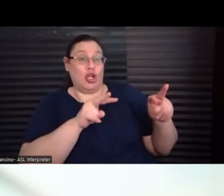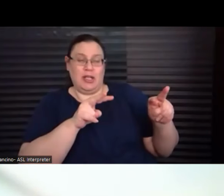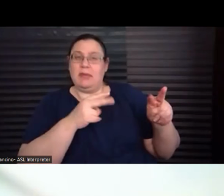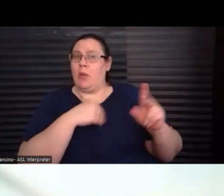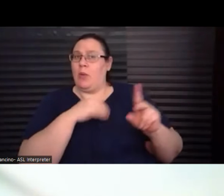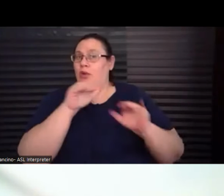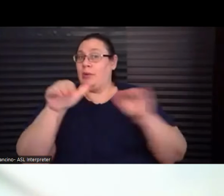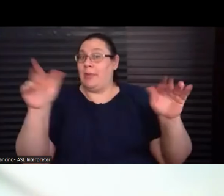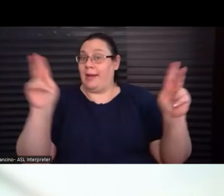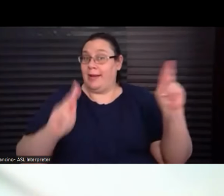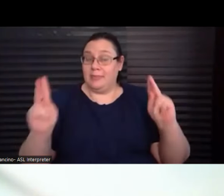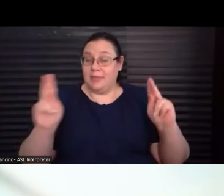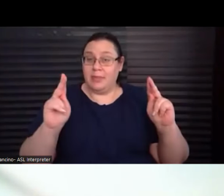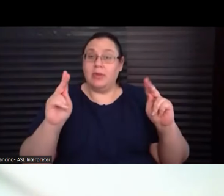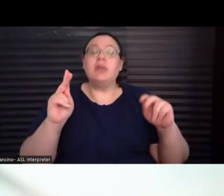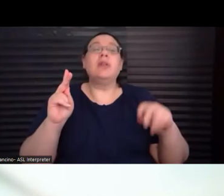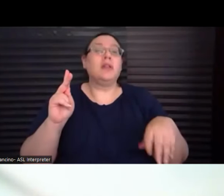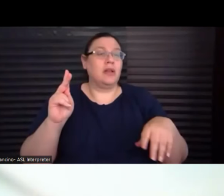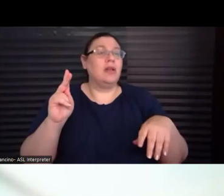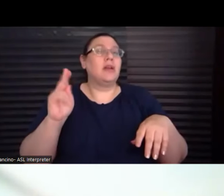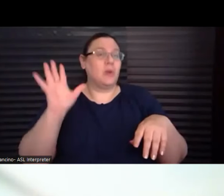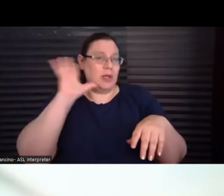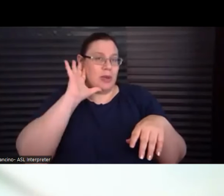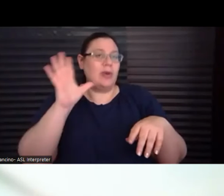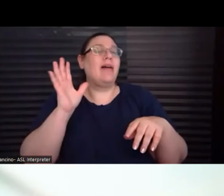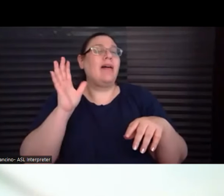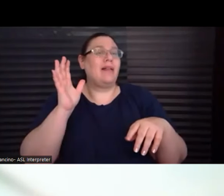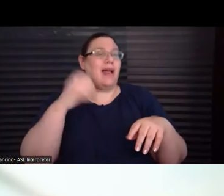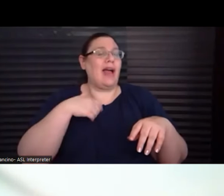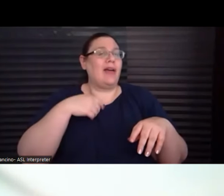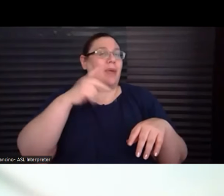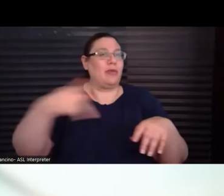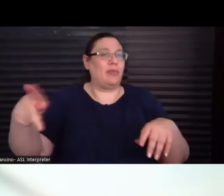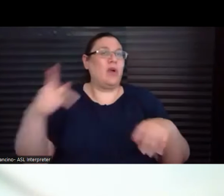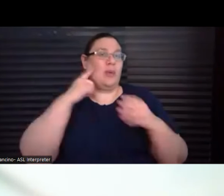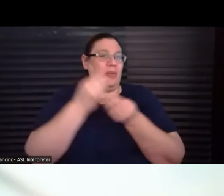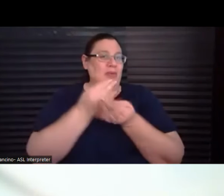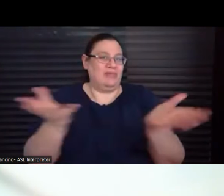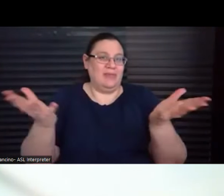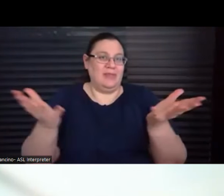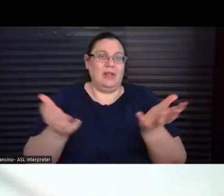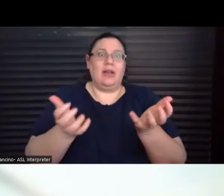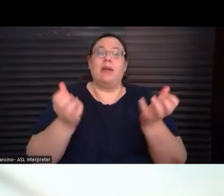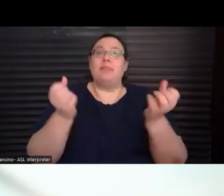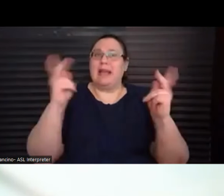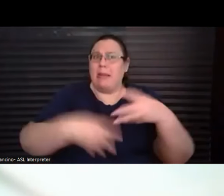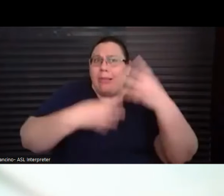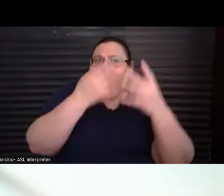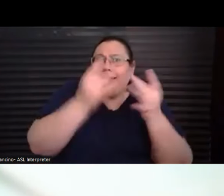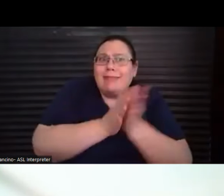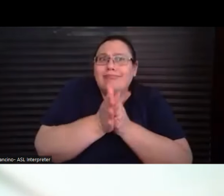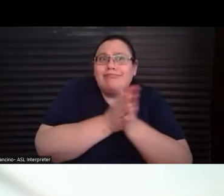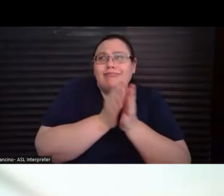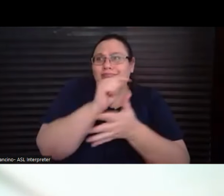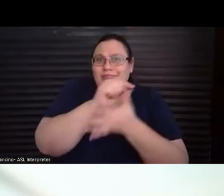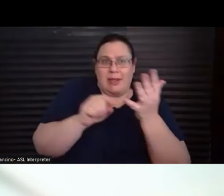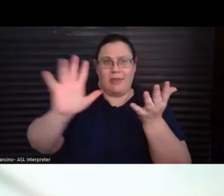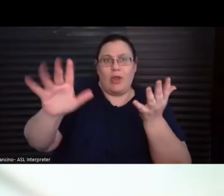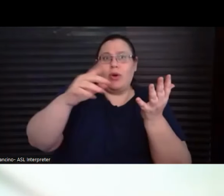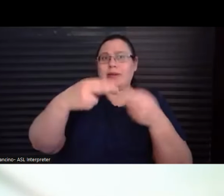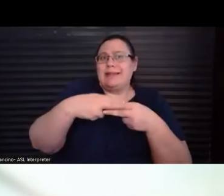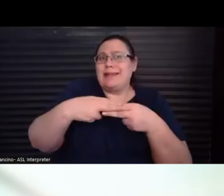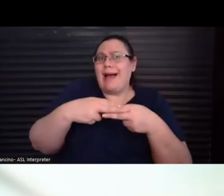Everybody that we will give out a copy of the presentation. We've got a lot of interest in some of the slides that you're